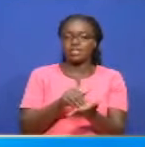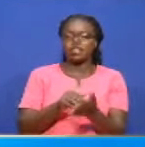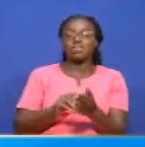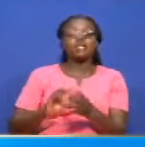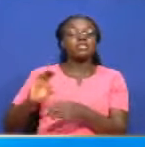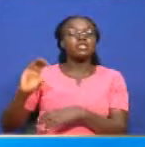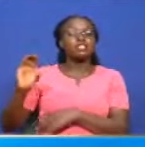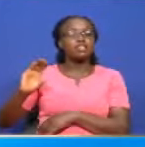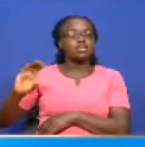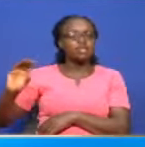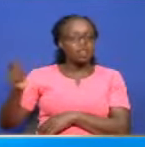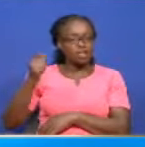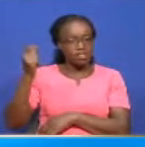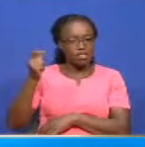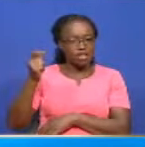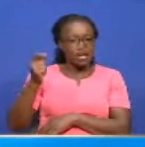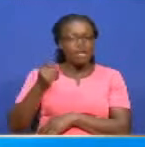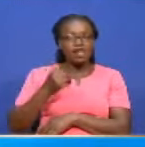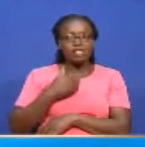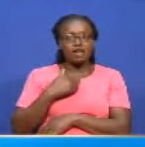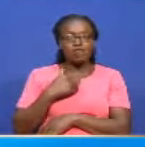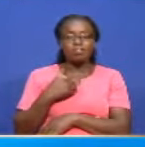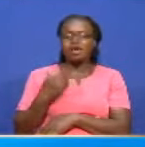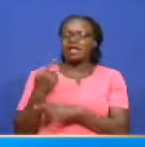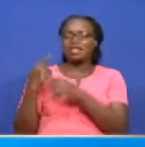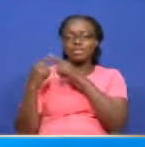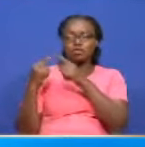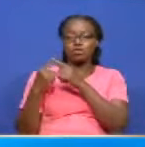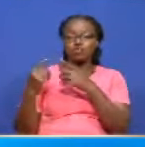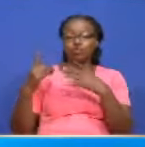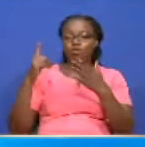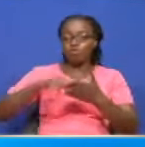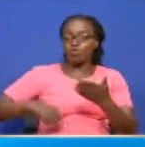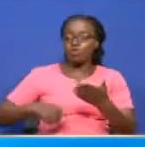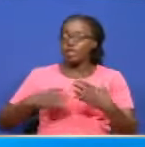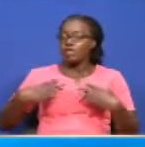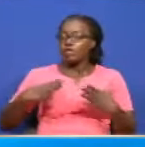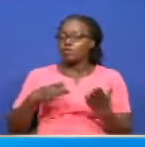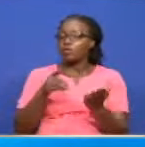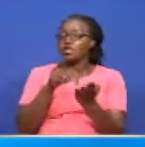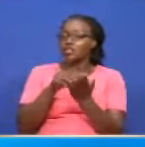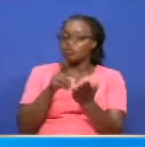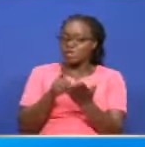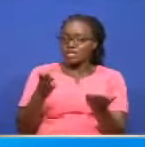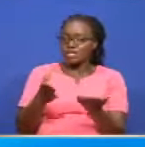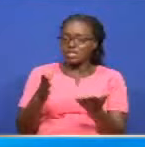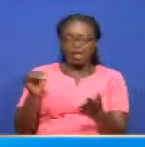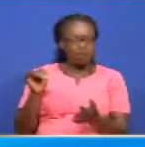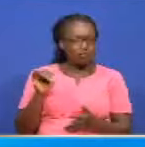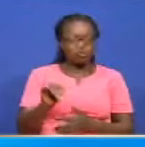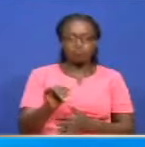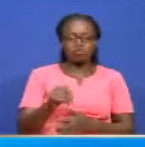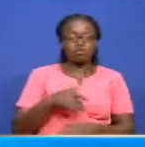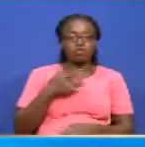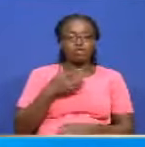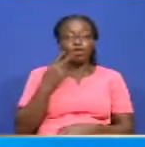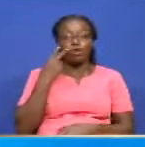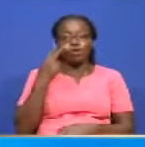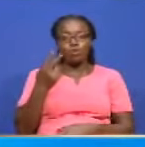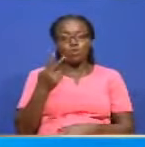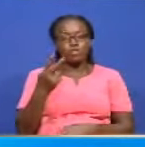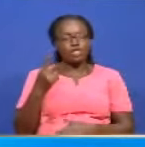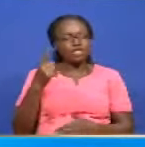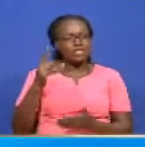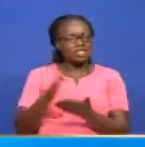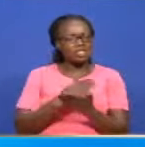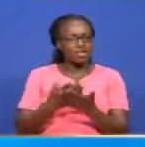country and gives you first-hand experiences of both patients and doctors in the grip of the pandemic. Just watch and tell us what you